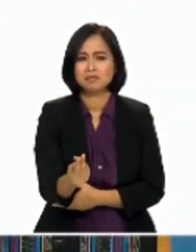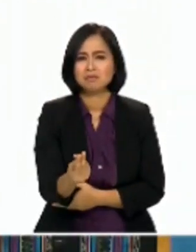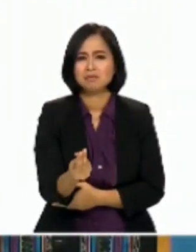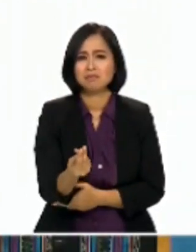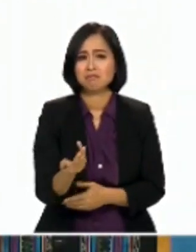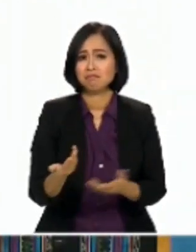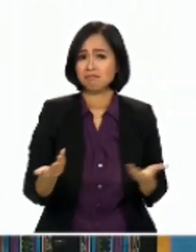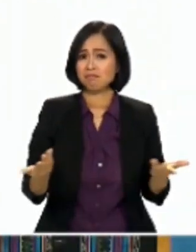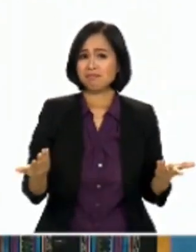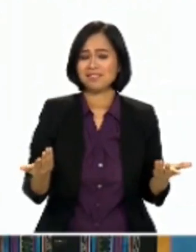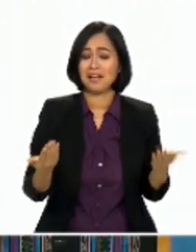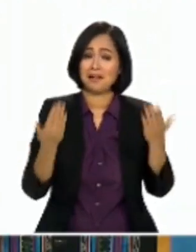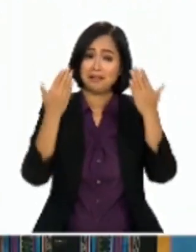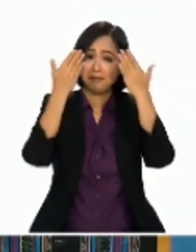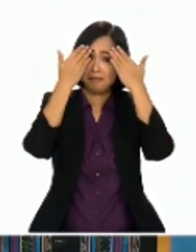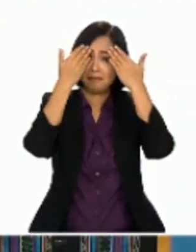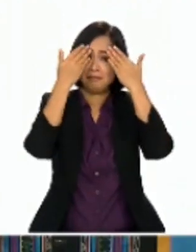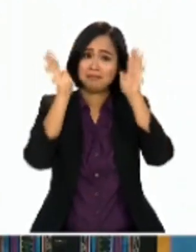Well, I don't know.